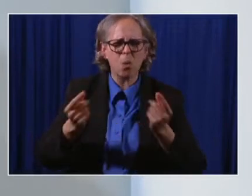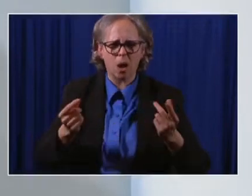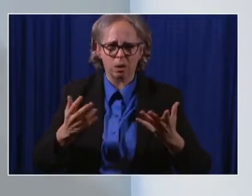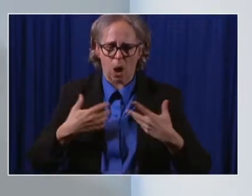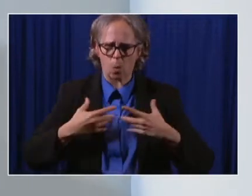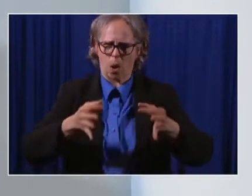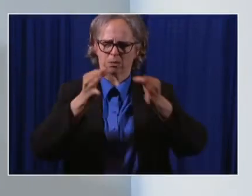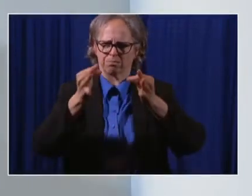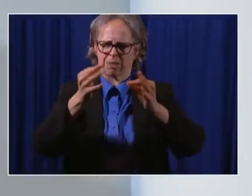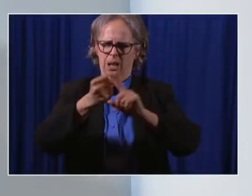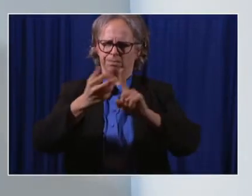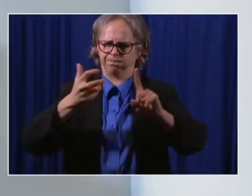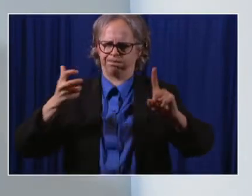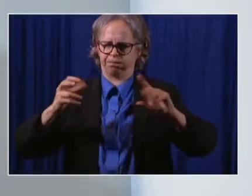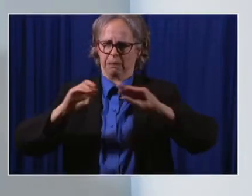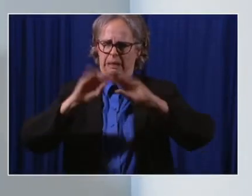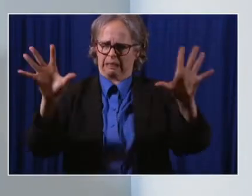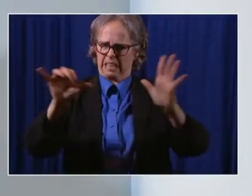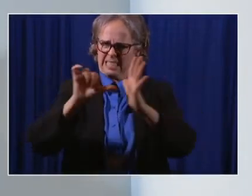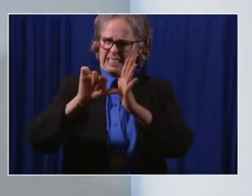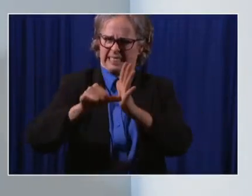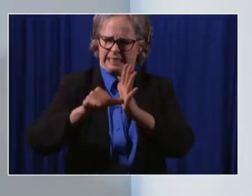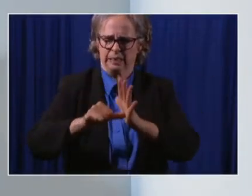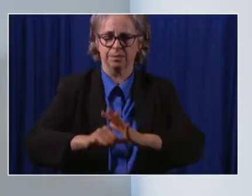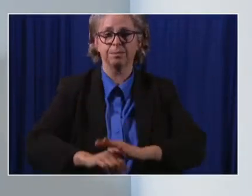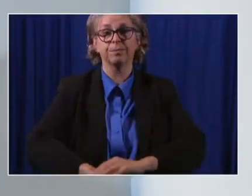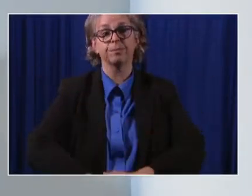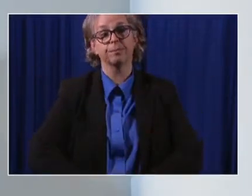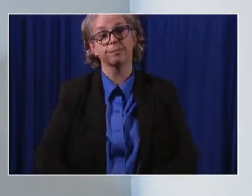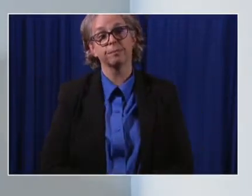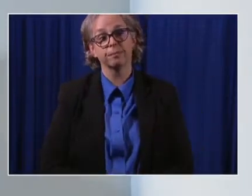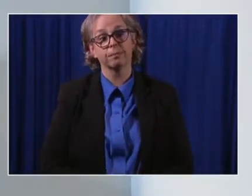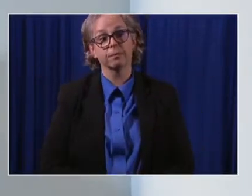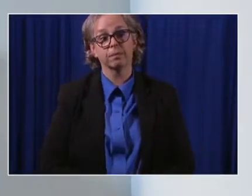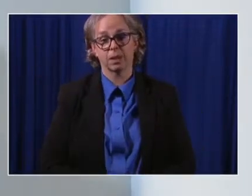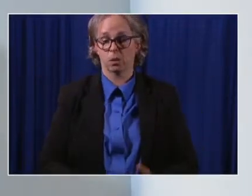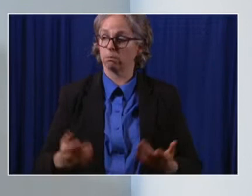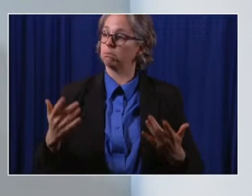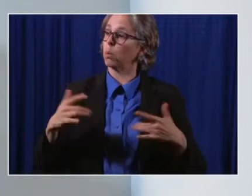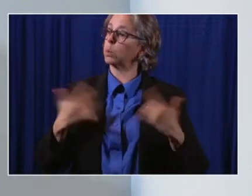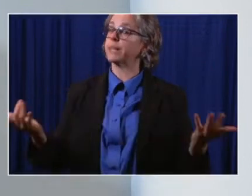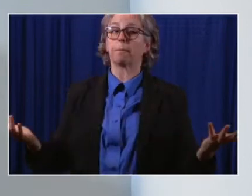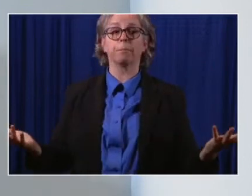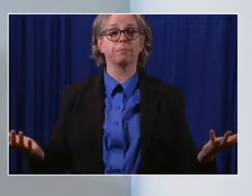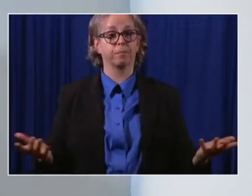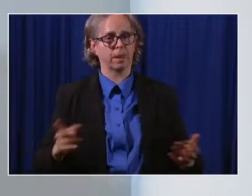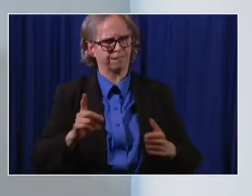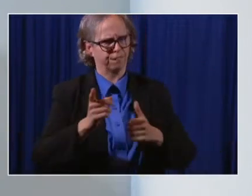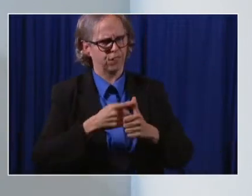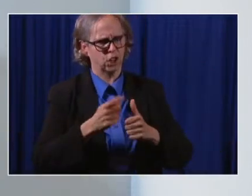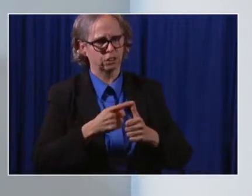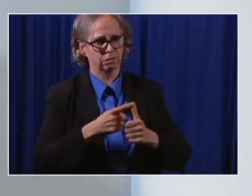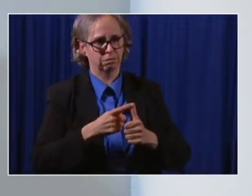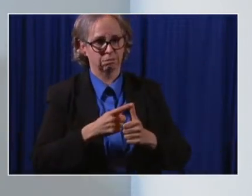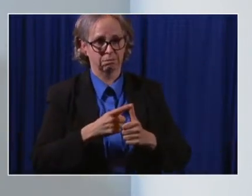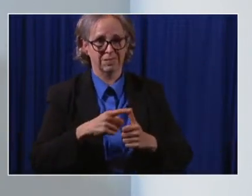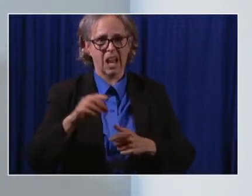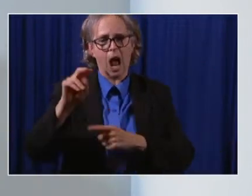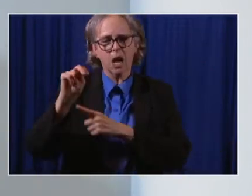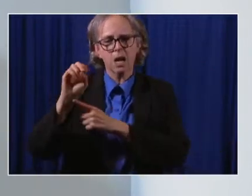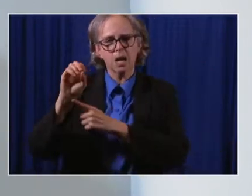right now and talk about where things stand. First of all, on non-contact sports. Non-contact